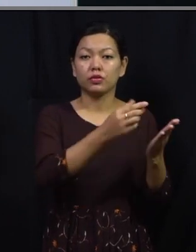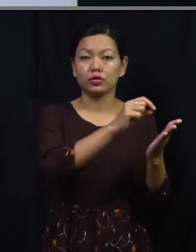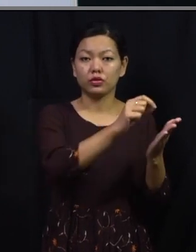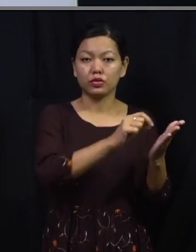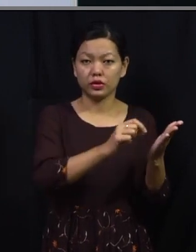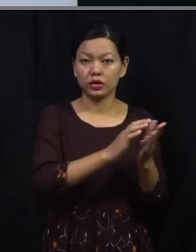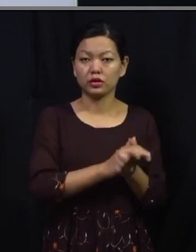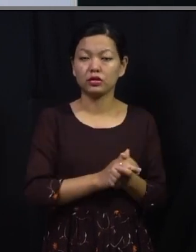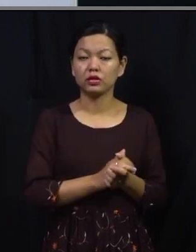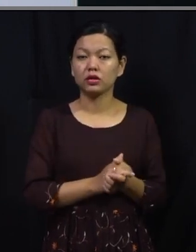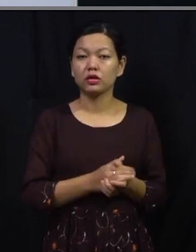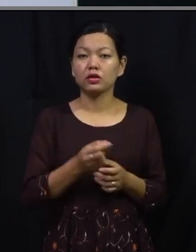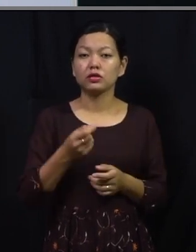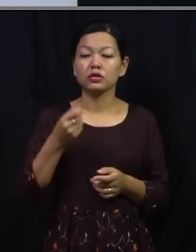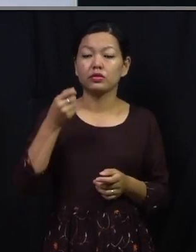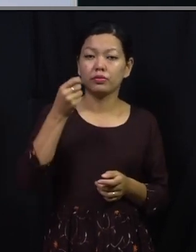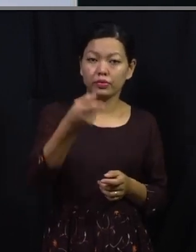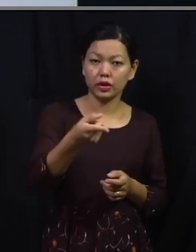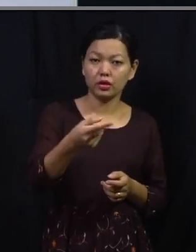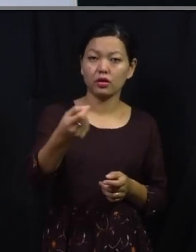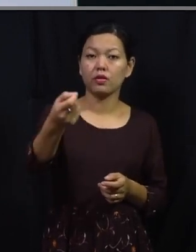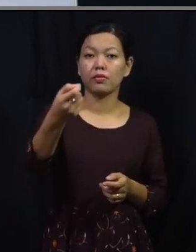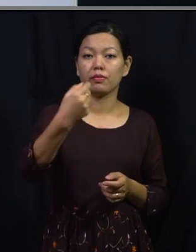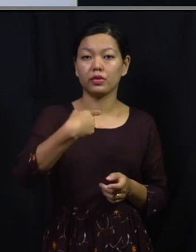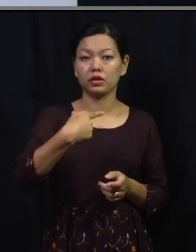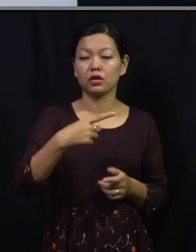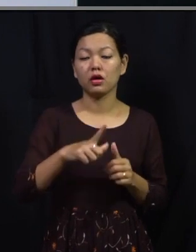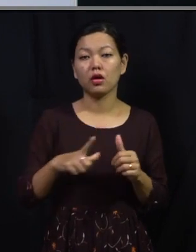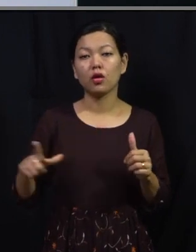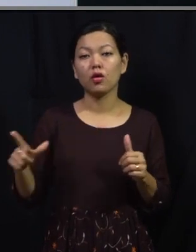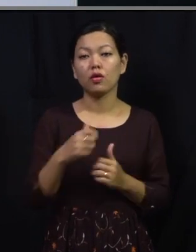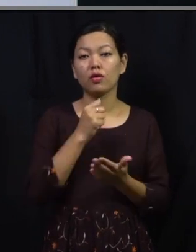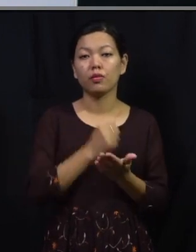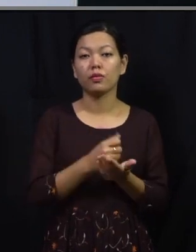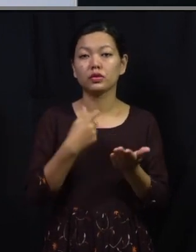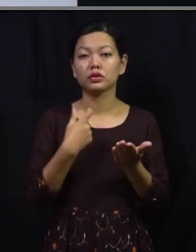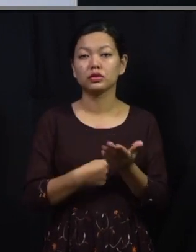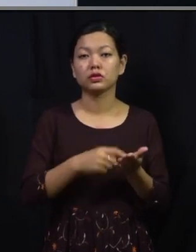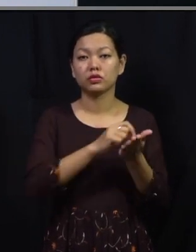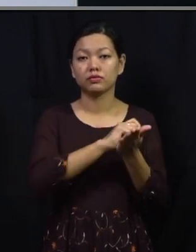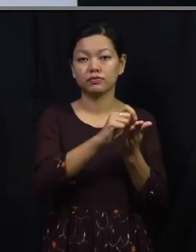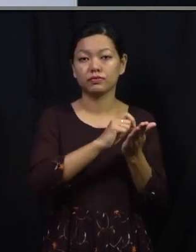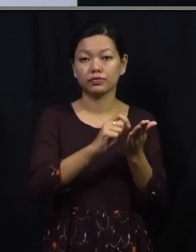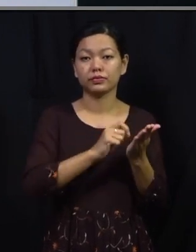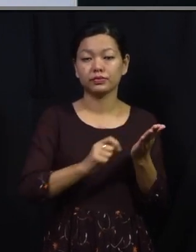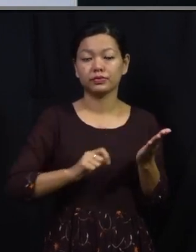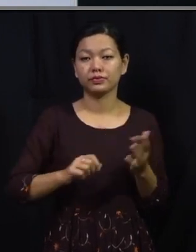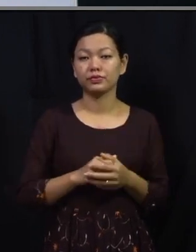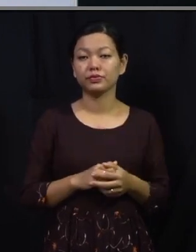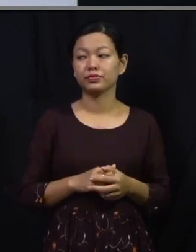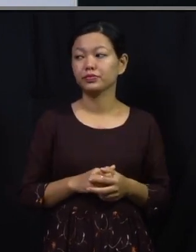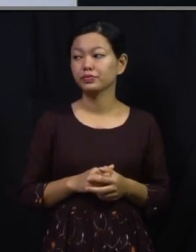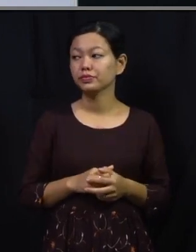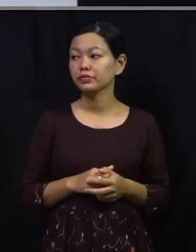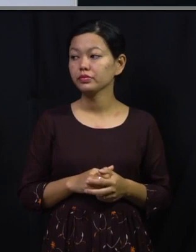total of credit. In accounting you have debit and credit. So in balancing, the total of both, the